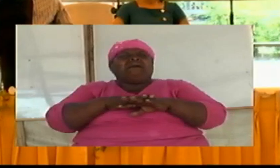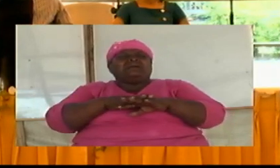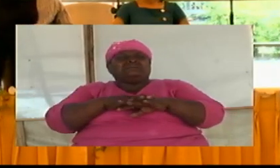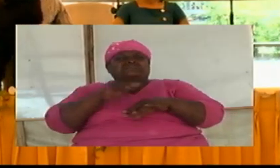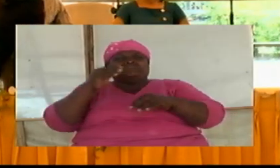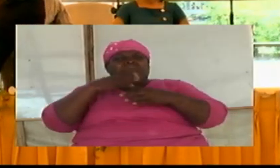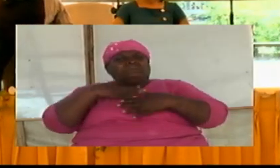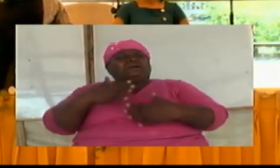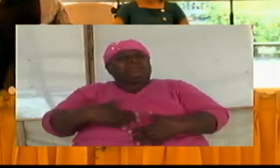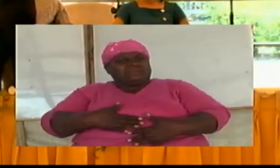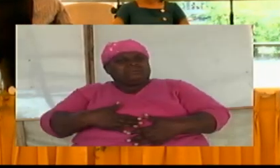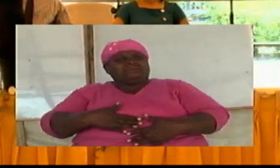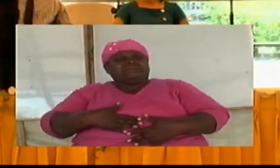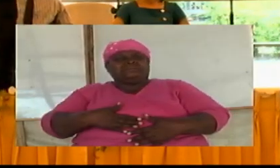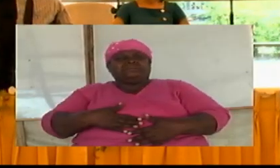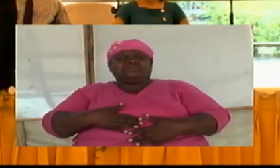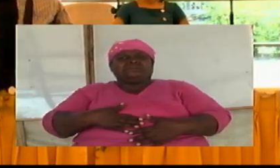soul.